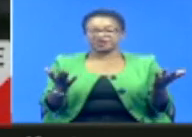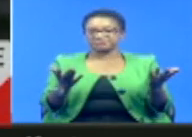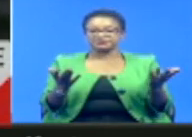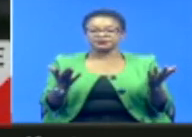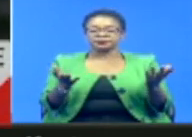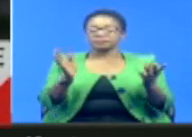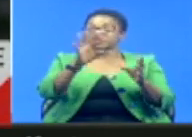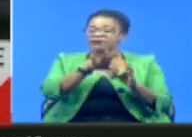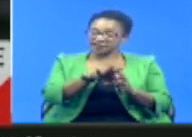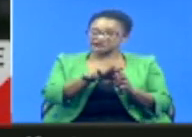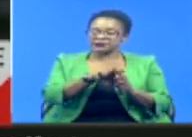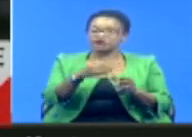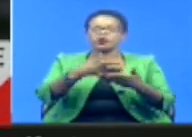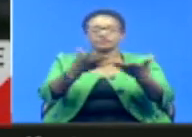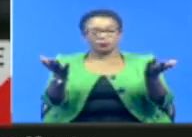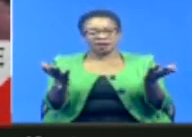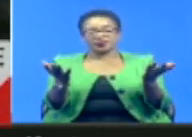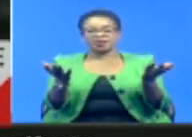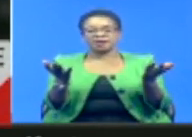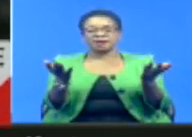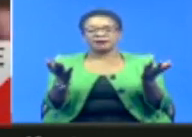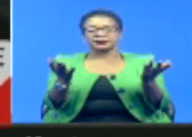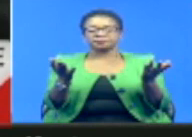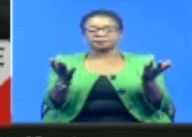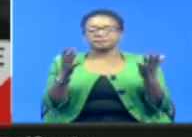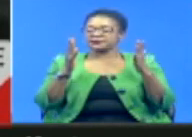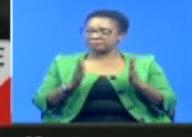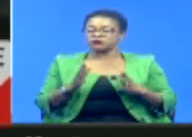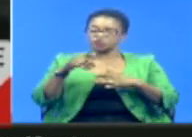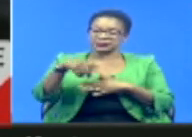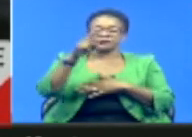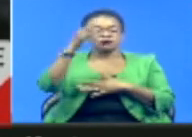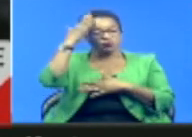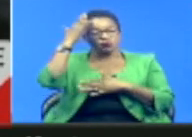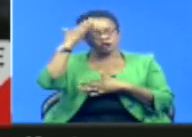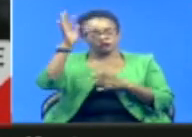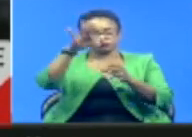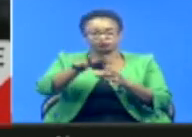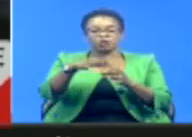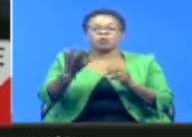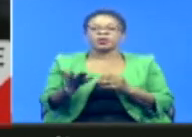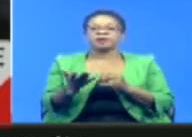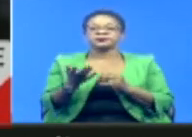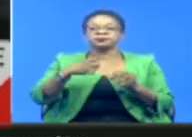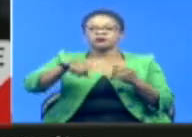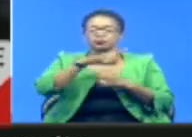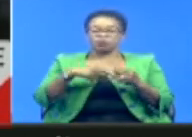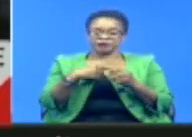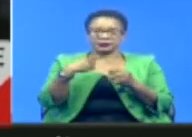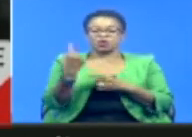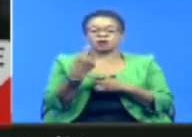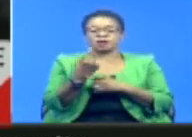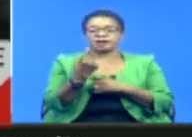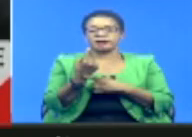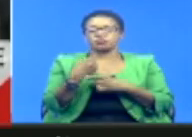ni haki ya kila mtu na ile mtu mwenyewe ndiye anajua pahali ataipeleka. Sisi ni watu wa kuuza